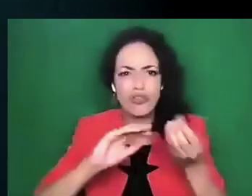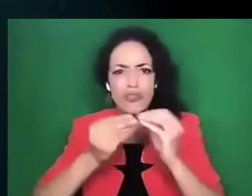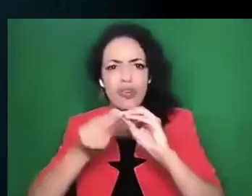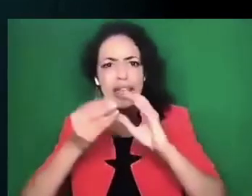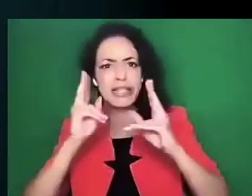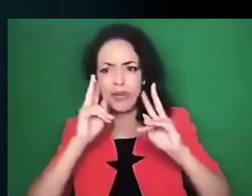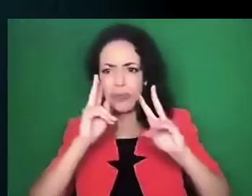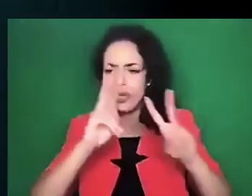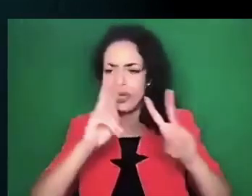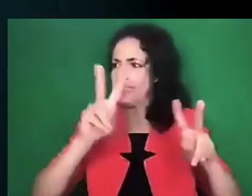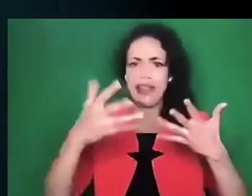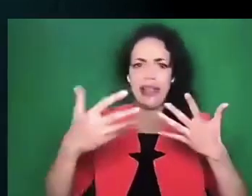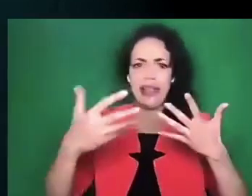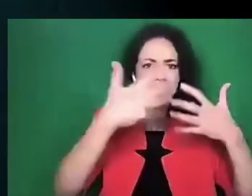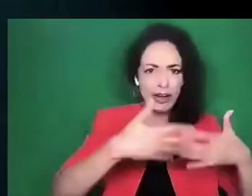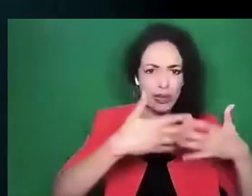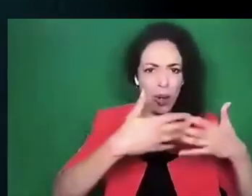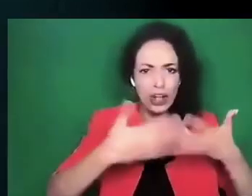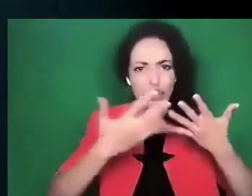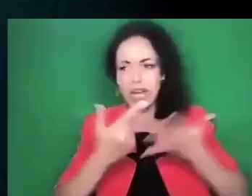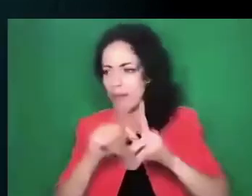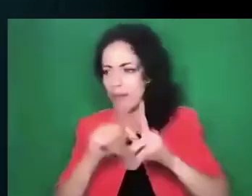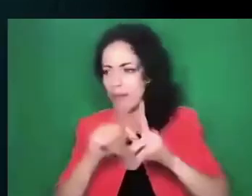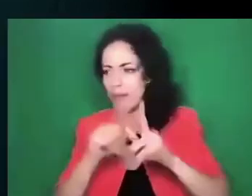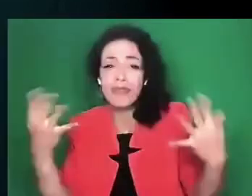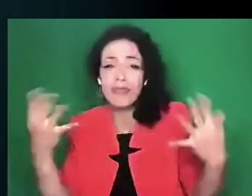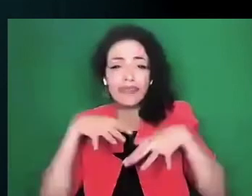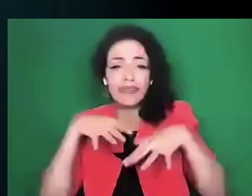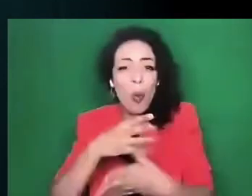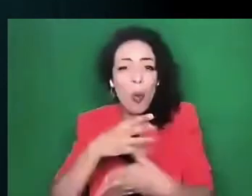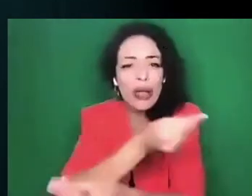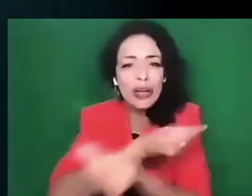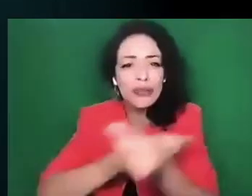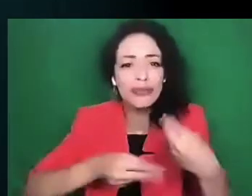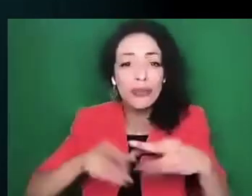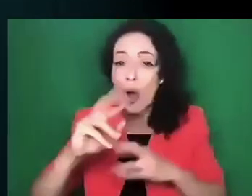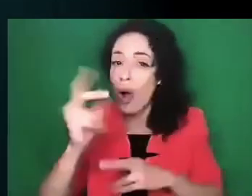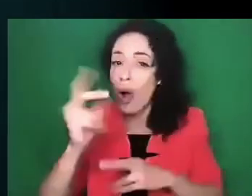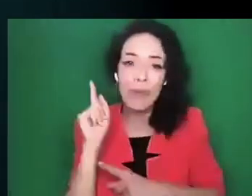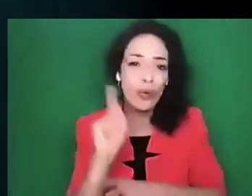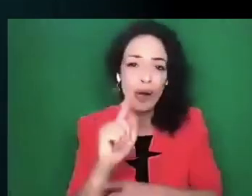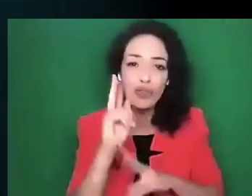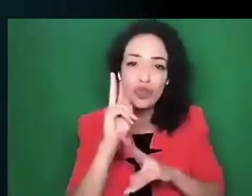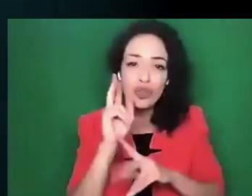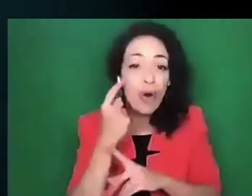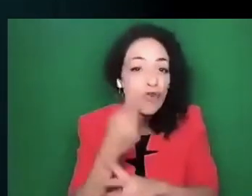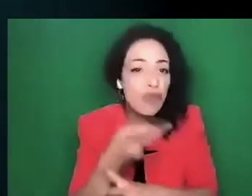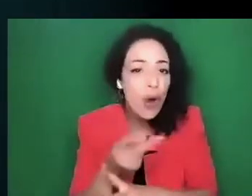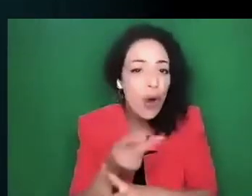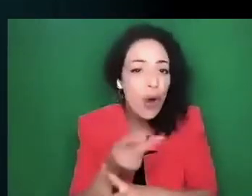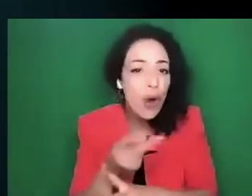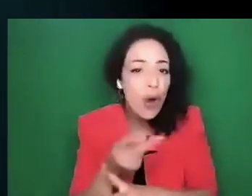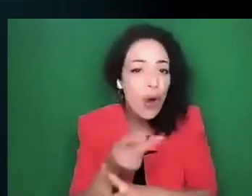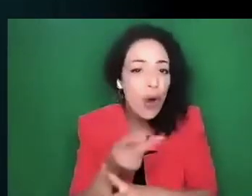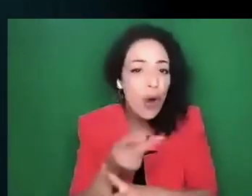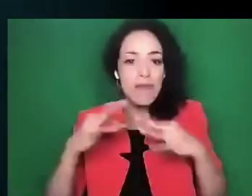as they're economic. I hope you all come tomorrow to see our performance playing at Shubbak. And I encourage you also to check out